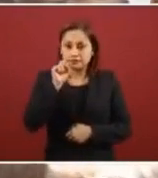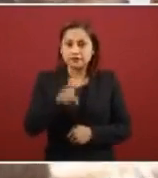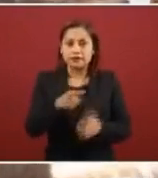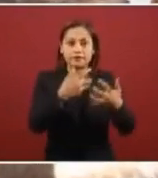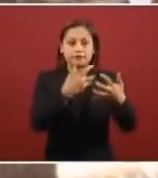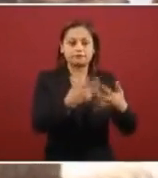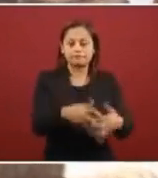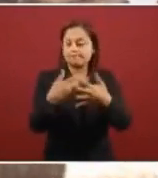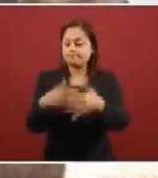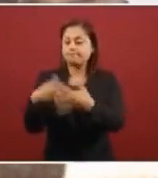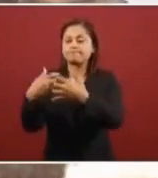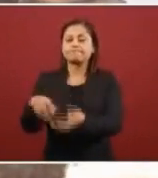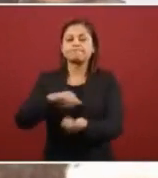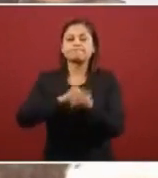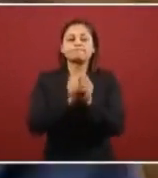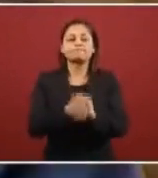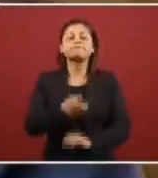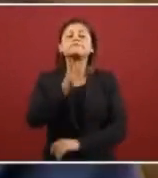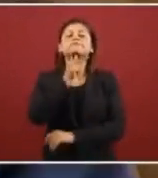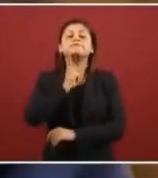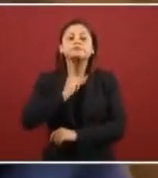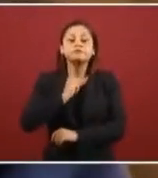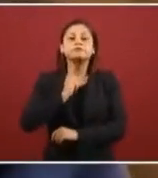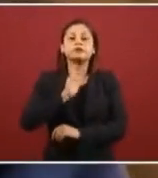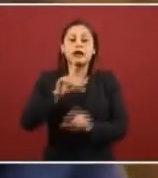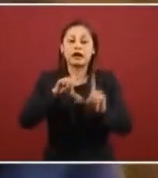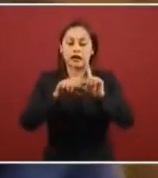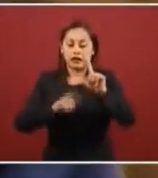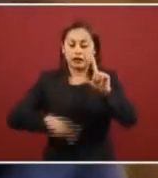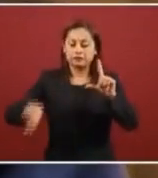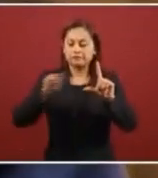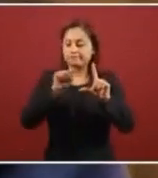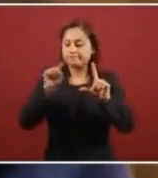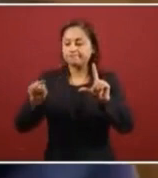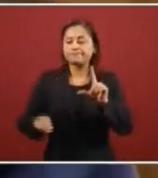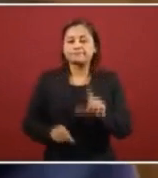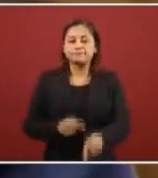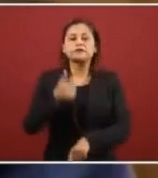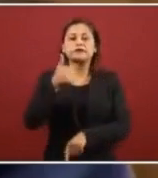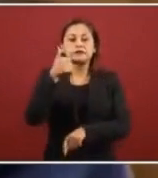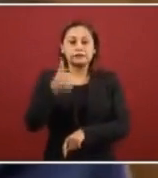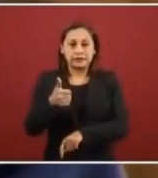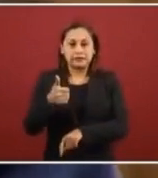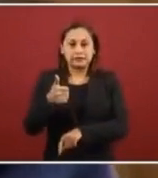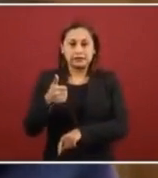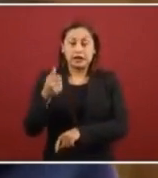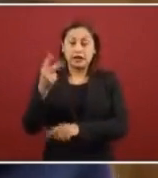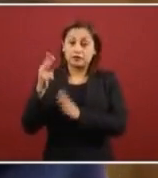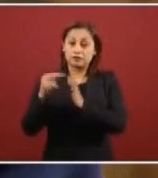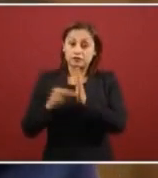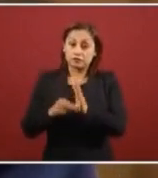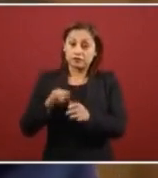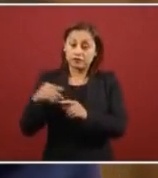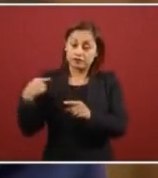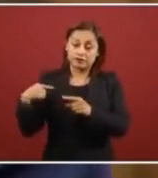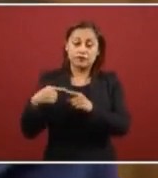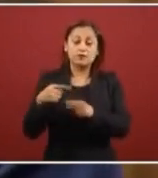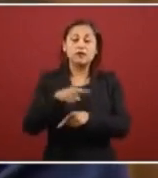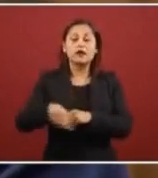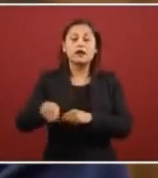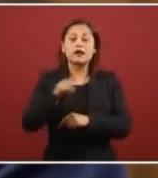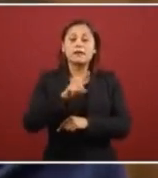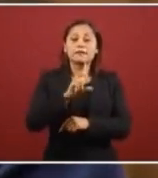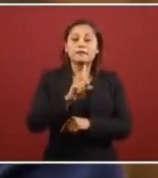and we're also rehabilitating the six refineries of the country and then these plants we've increased from